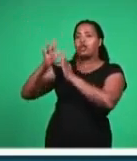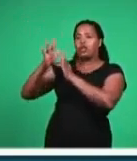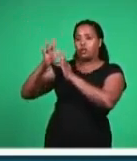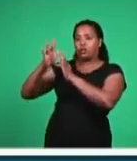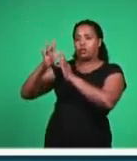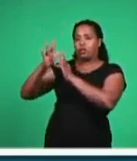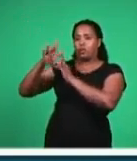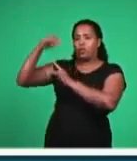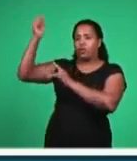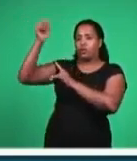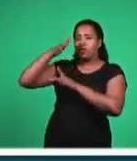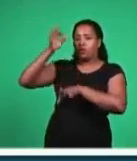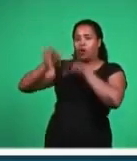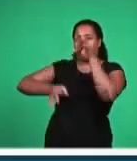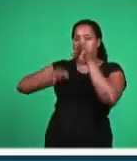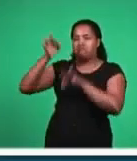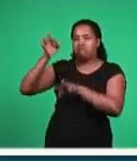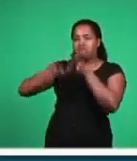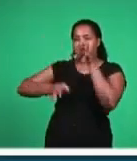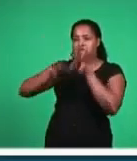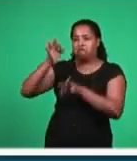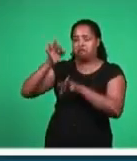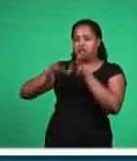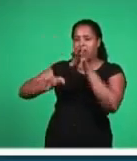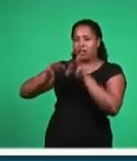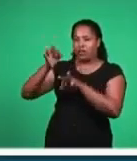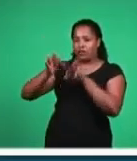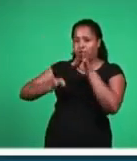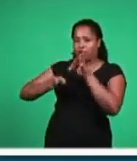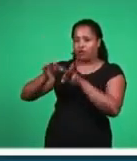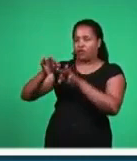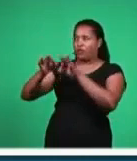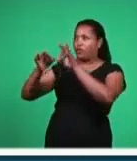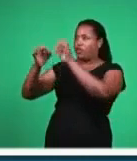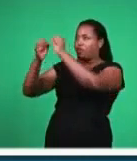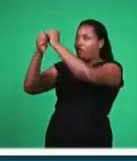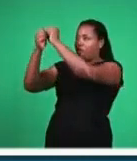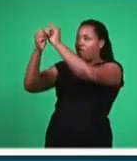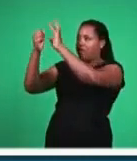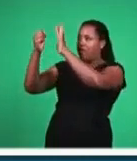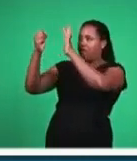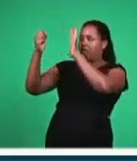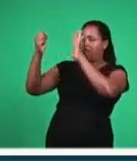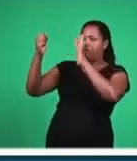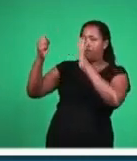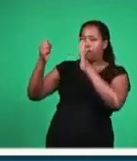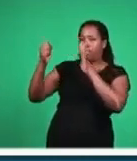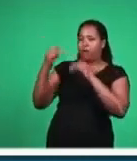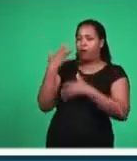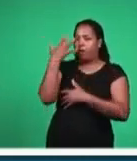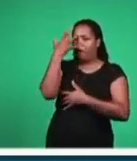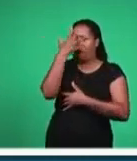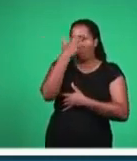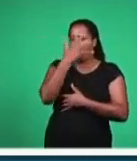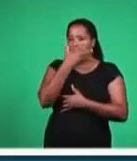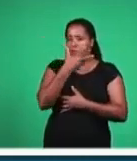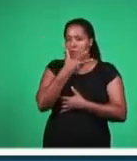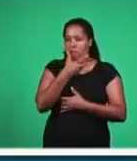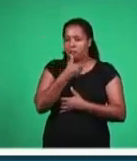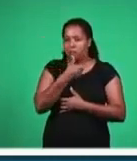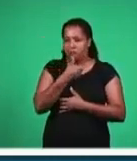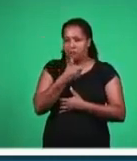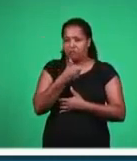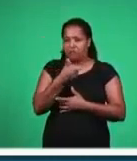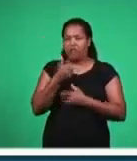justice. The brightness of the sun, clear as the sun, which reflects, the church reflects the